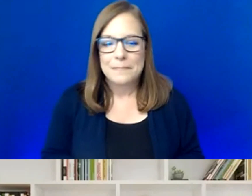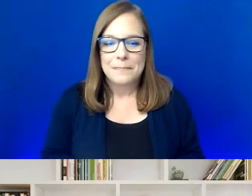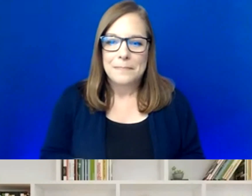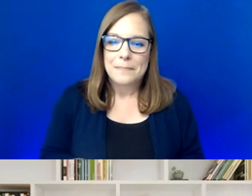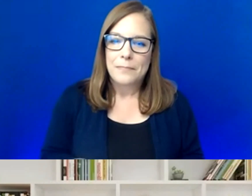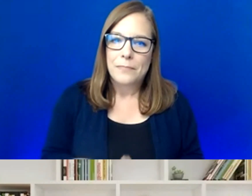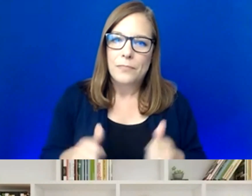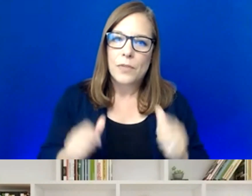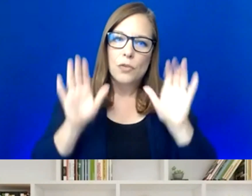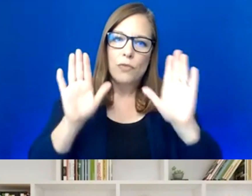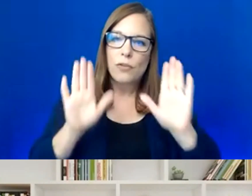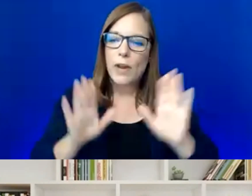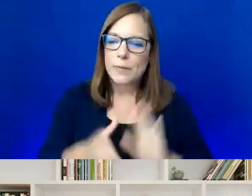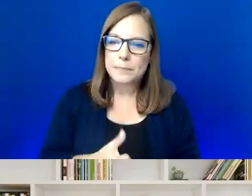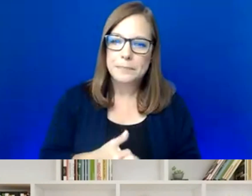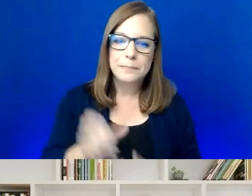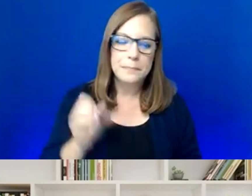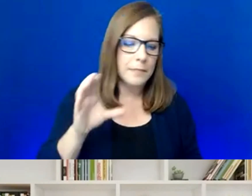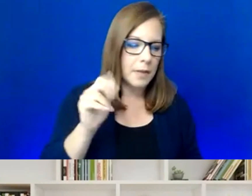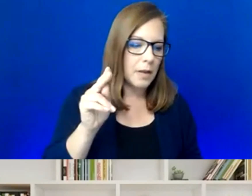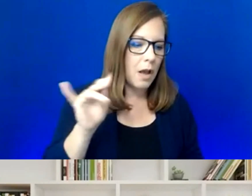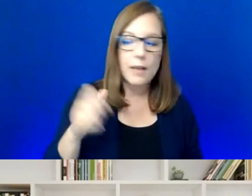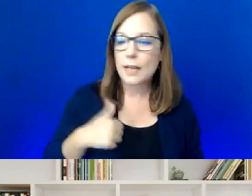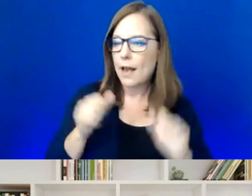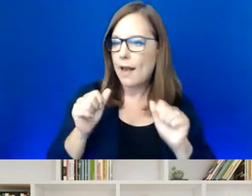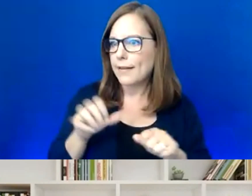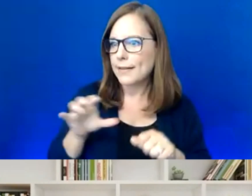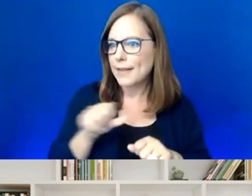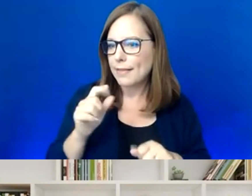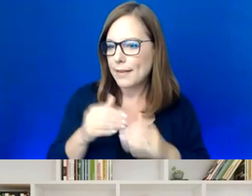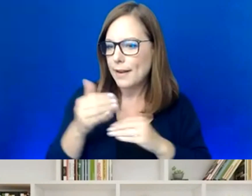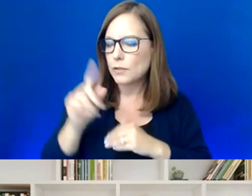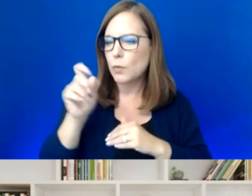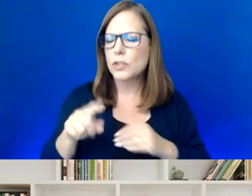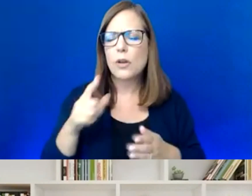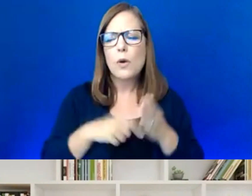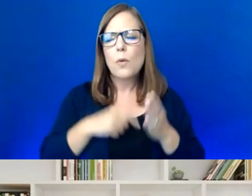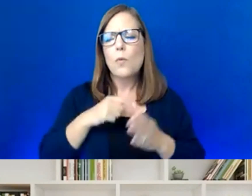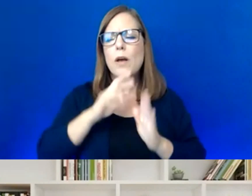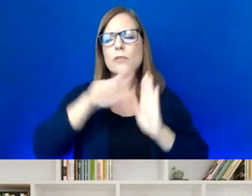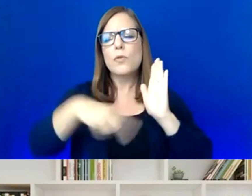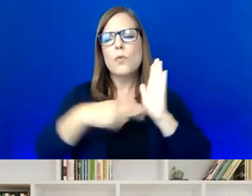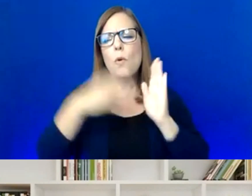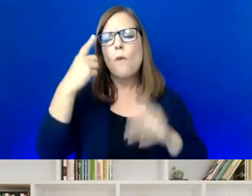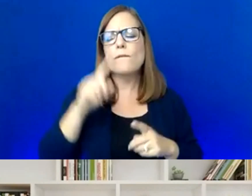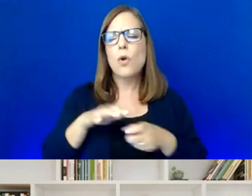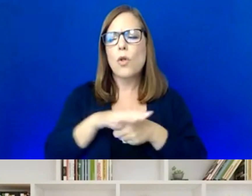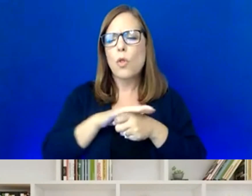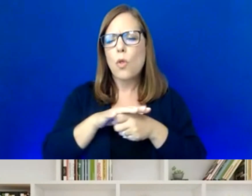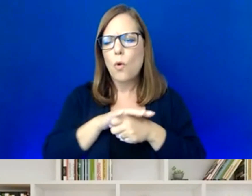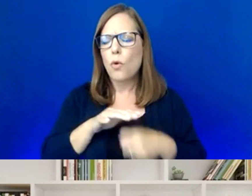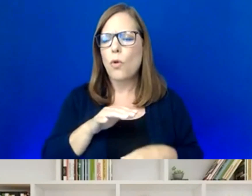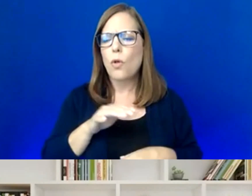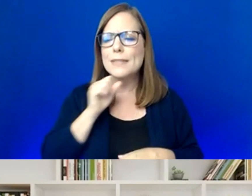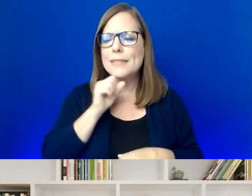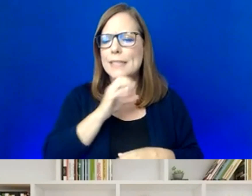Great. Hi, Connie, I can take the next question. What is the role of local senior centers? I think that could go to Victoria